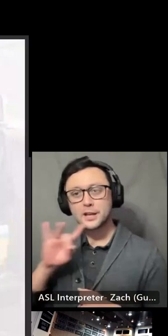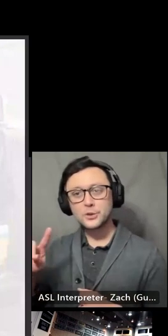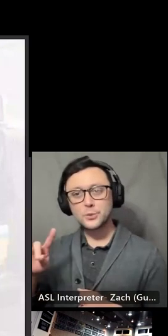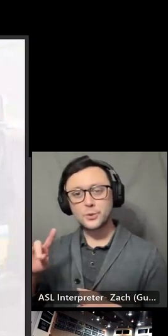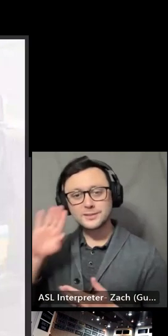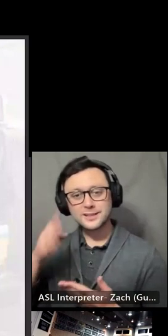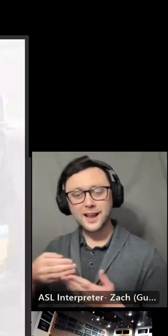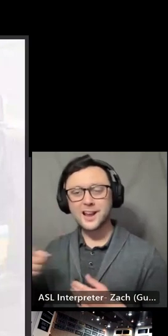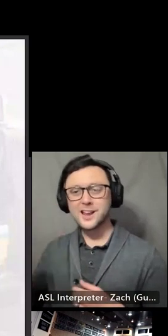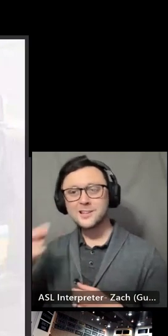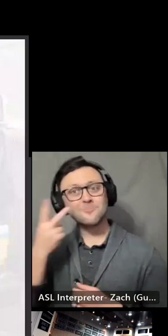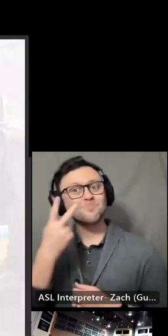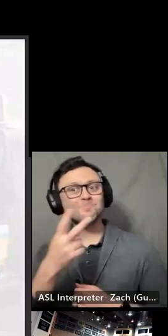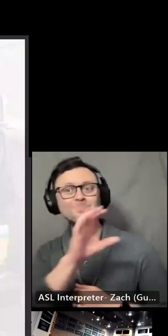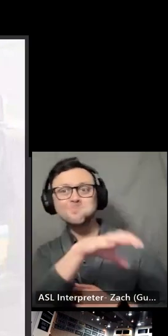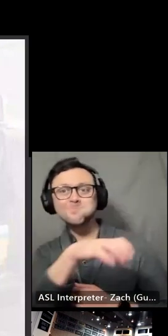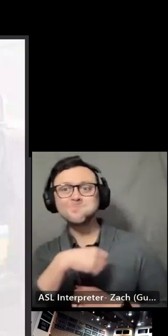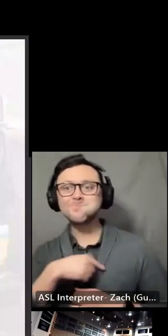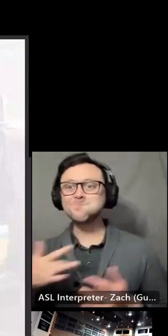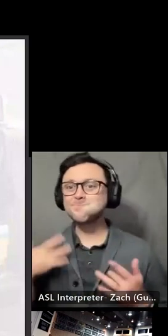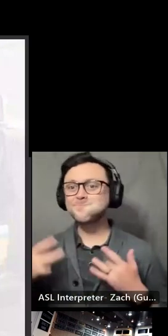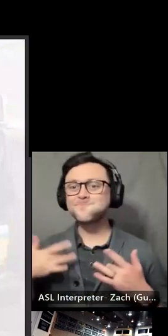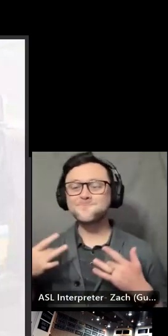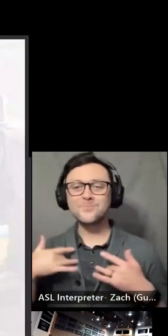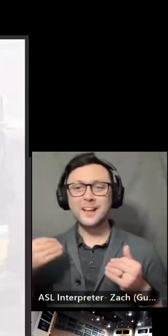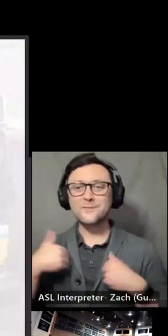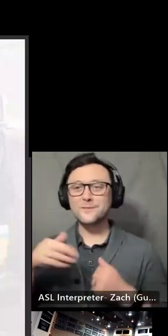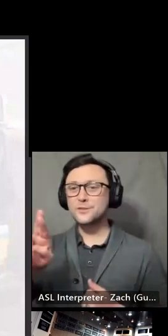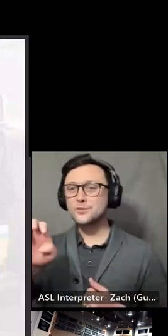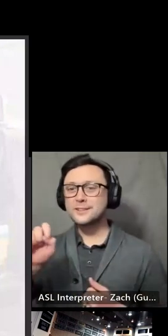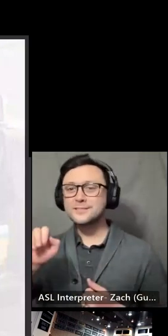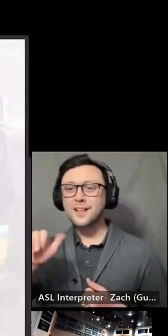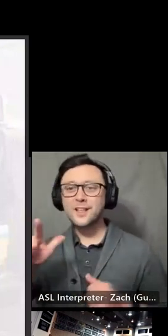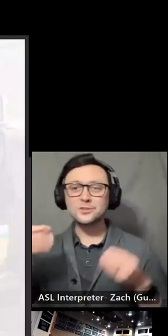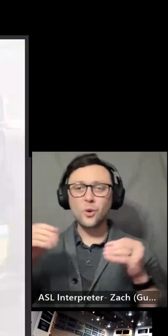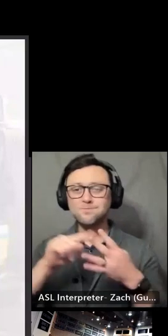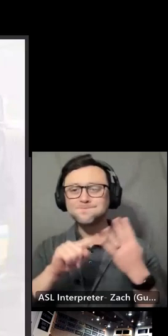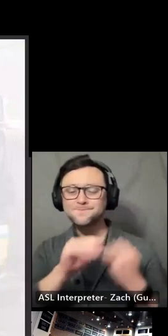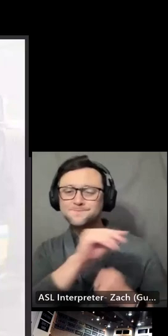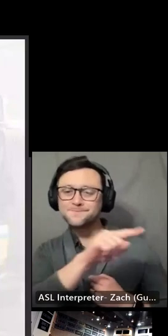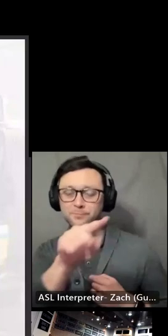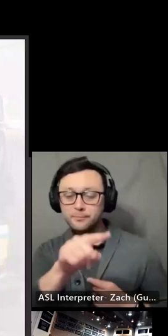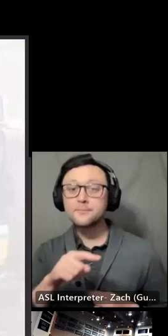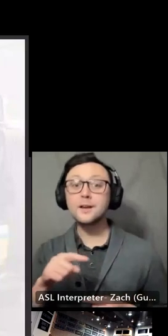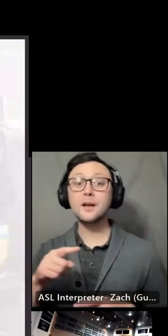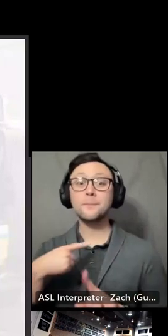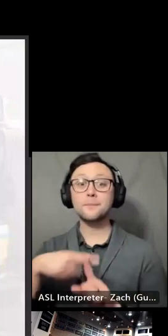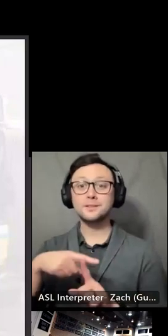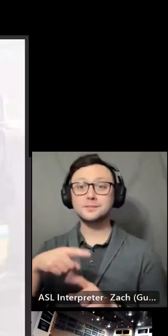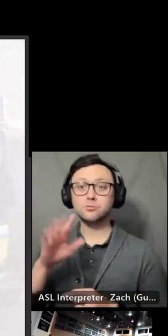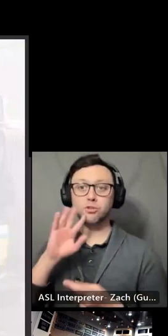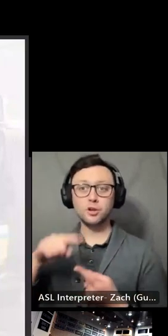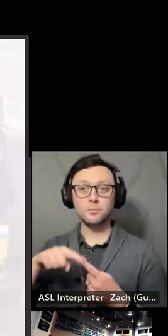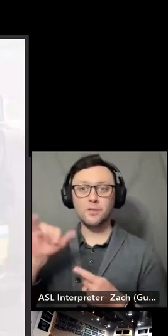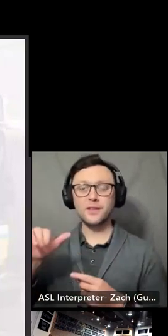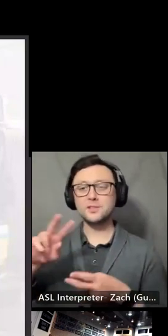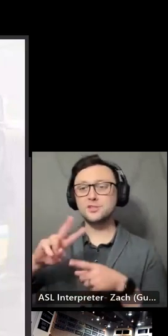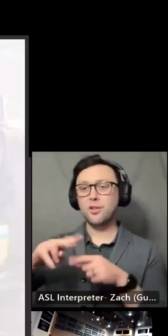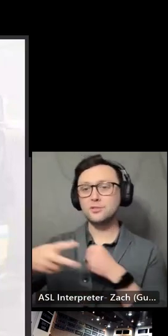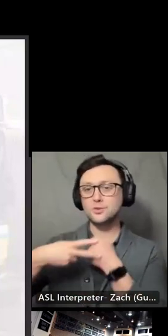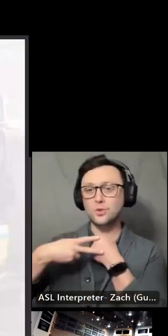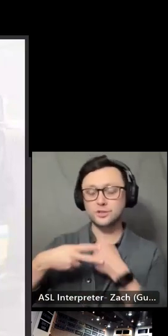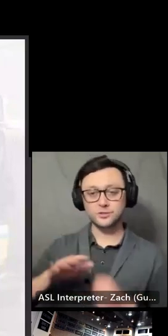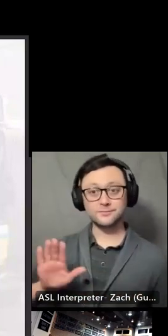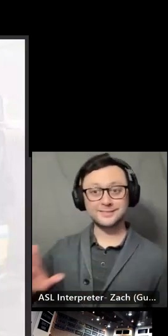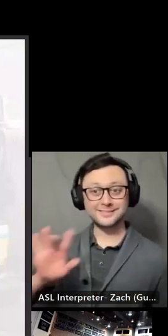space, and he was very excited to have potential retail and stores and things like that. And we talked about also the salt storage, and